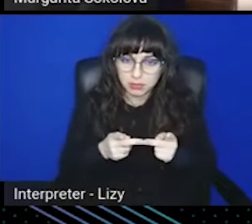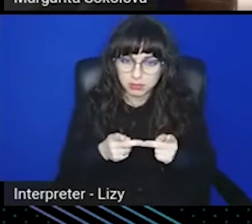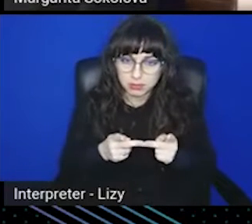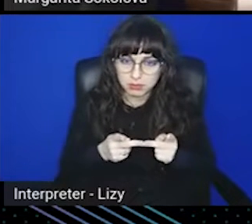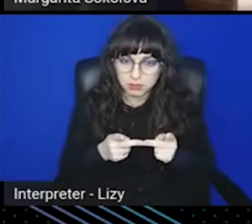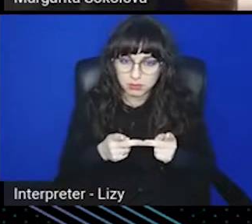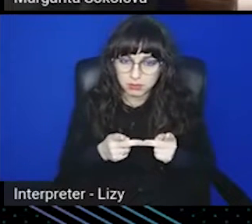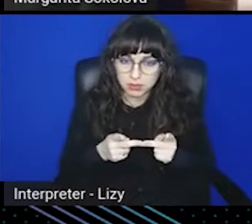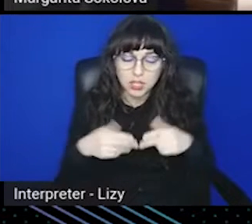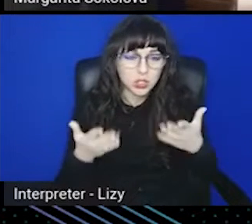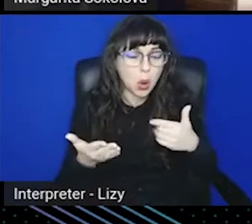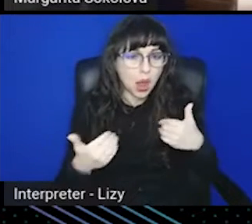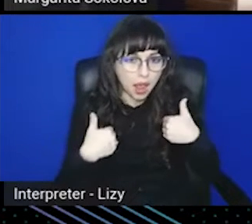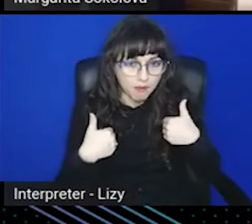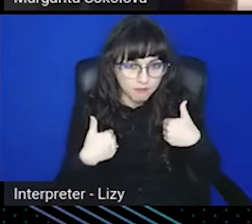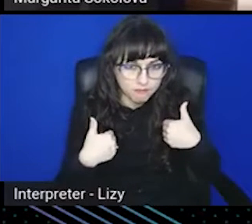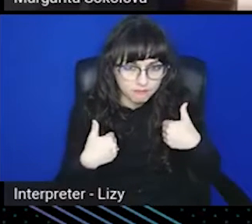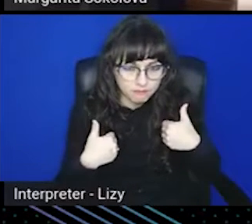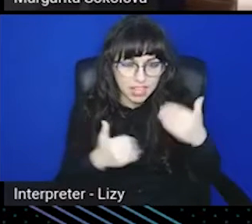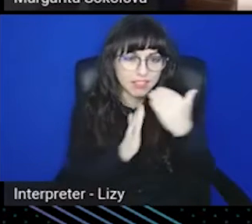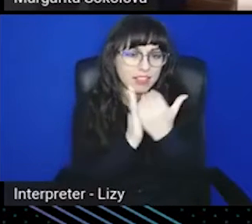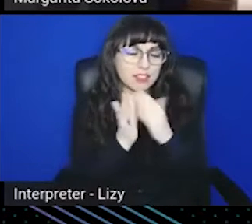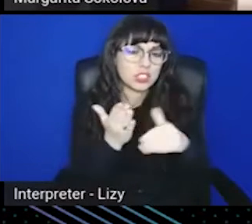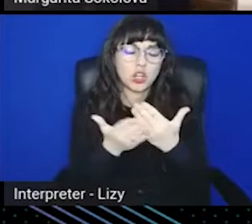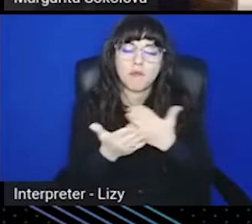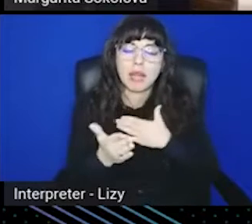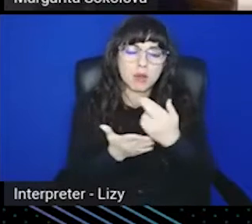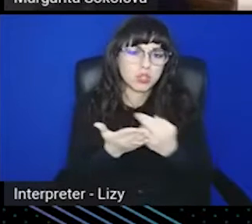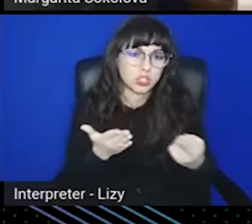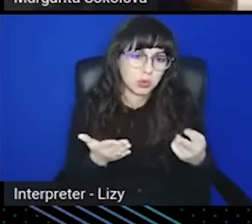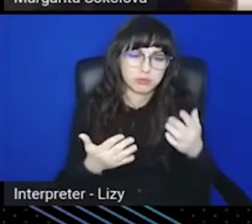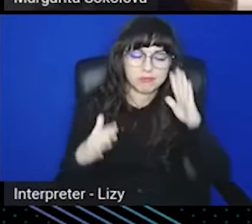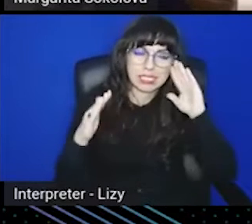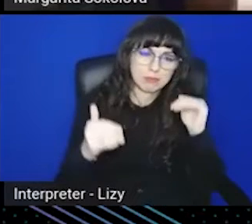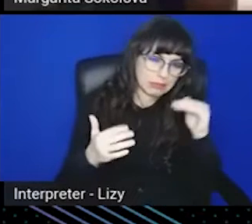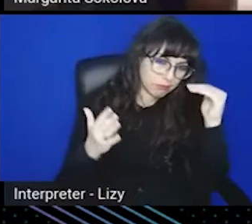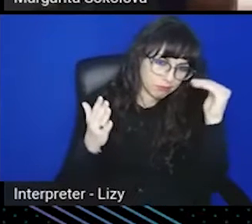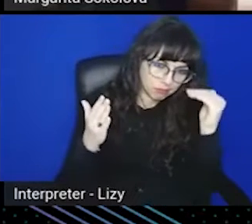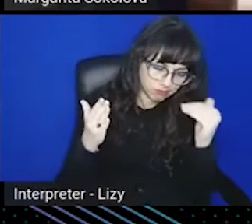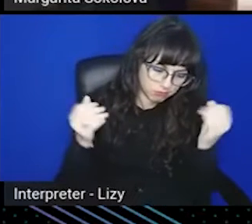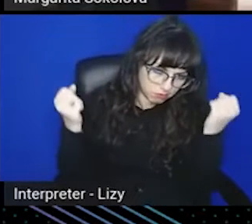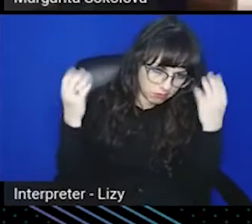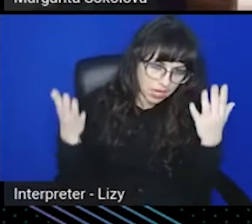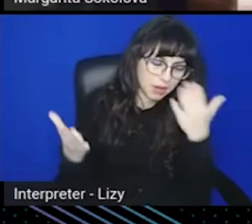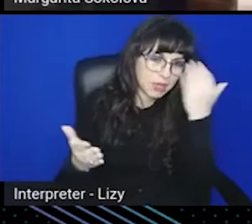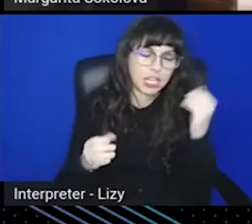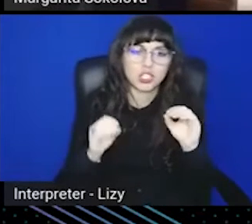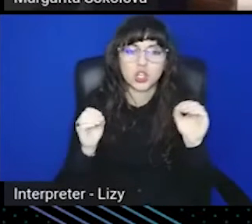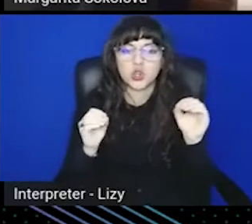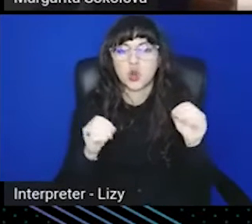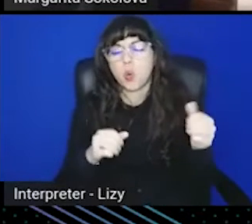So I have the list of all of my resources as expected. There are quite a few since there are some networking components in there.